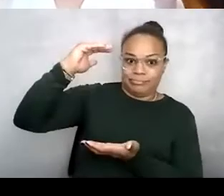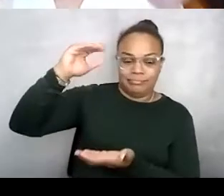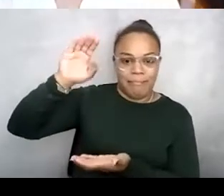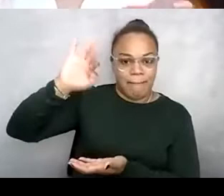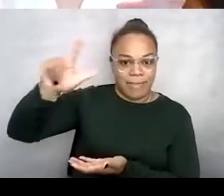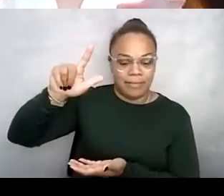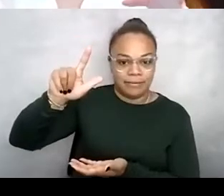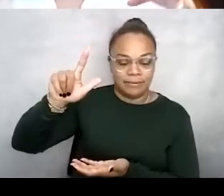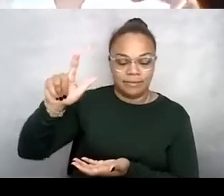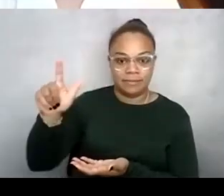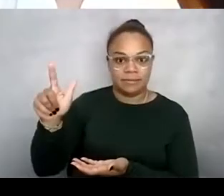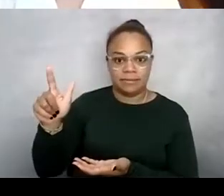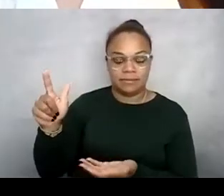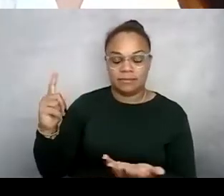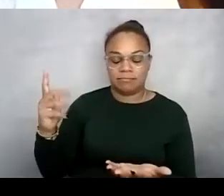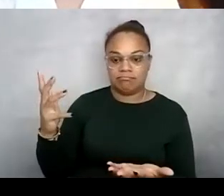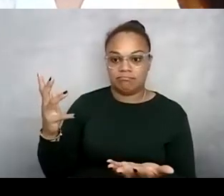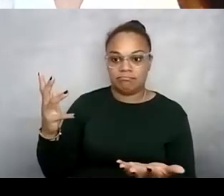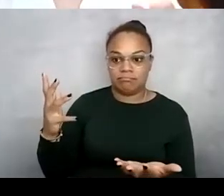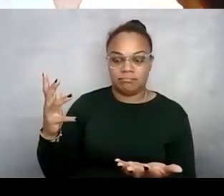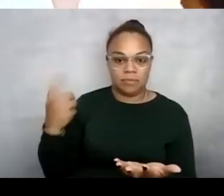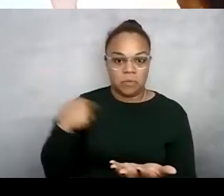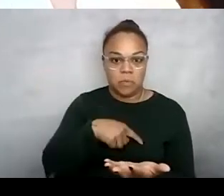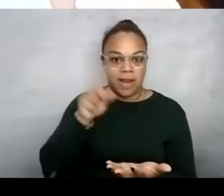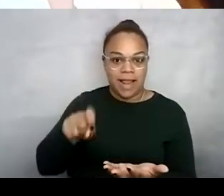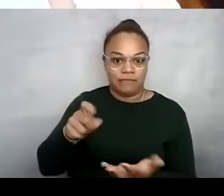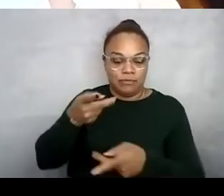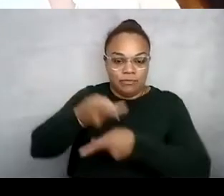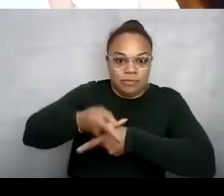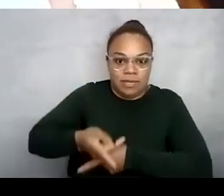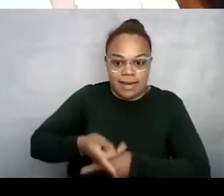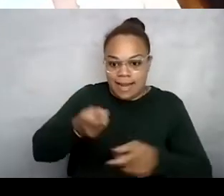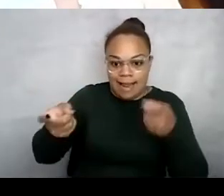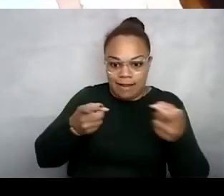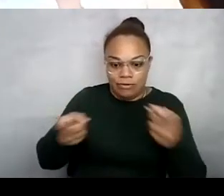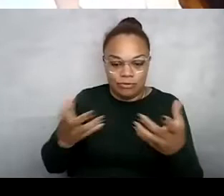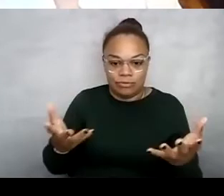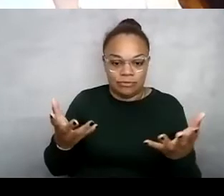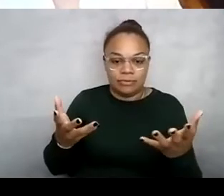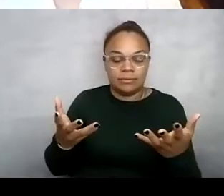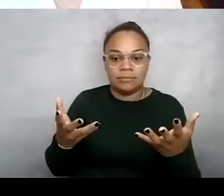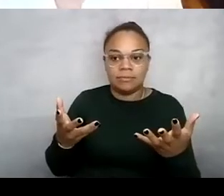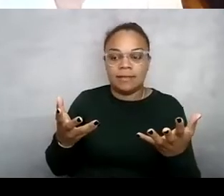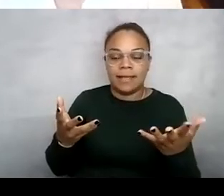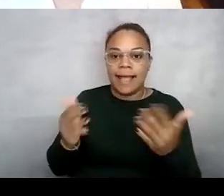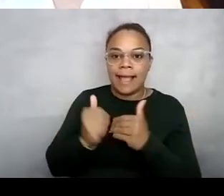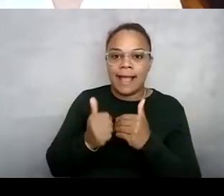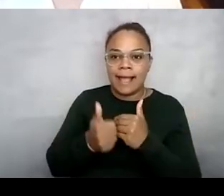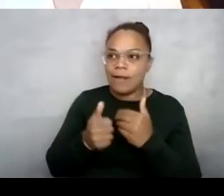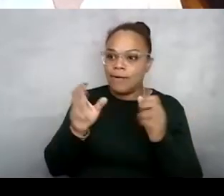to frantically restrict. How do you